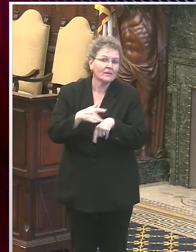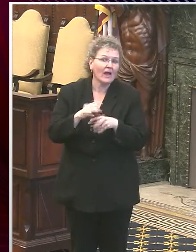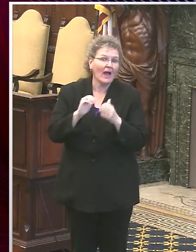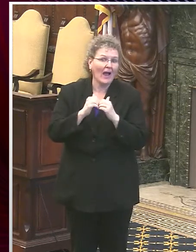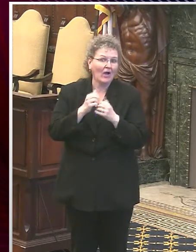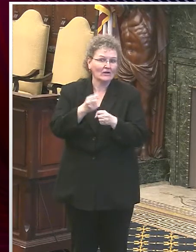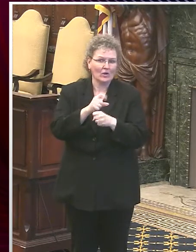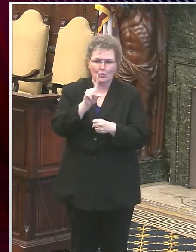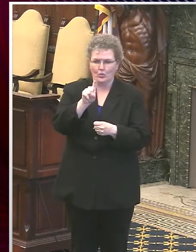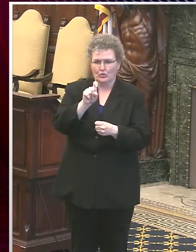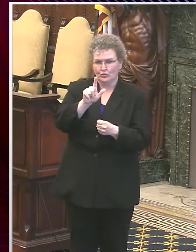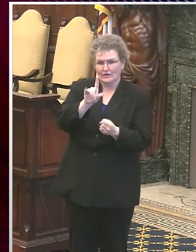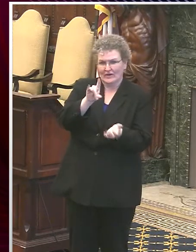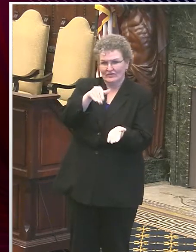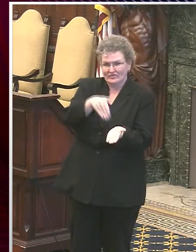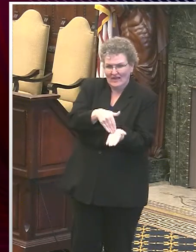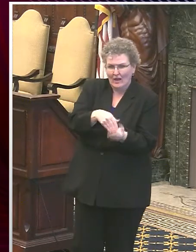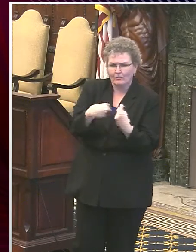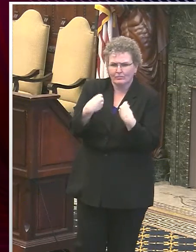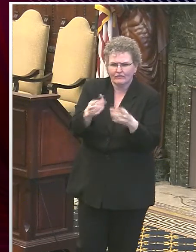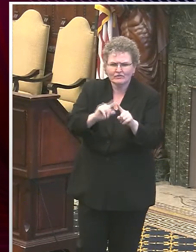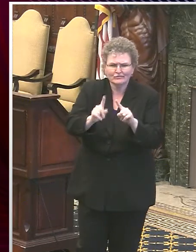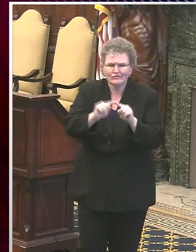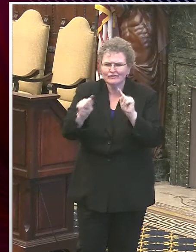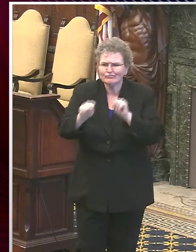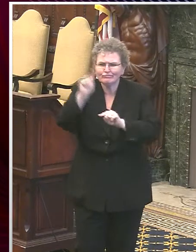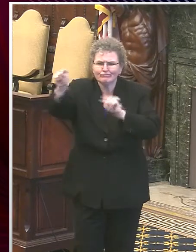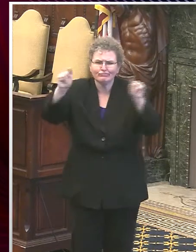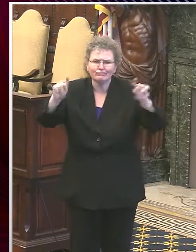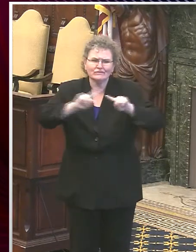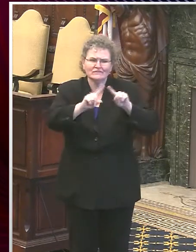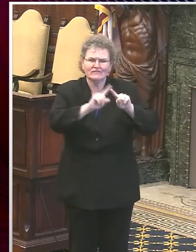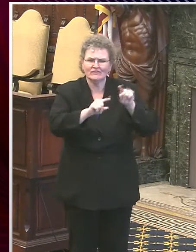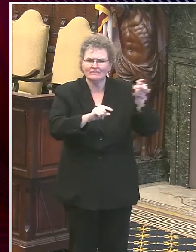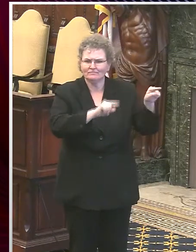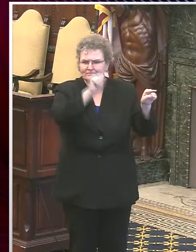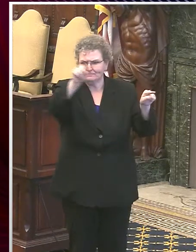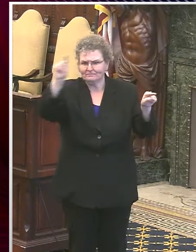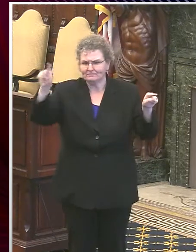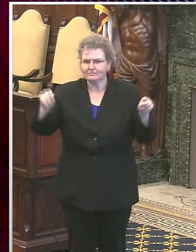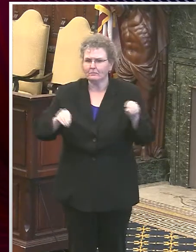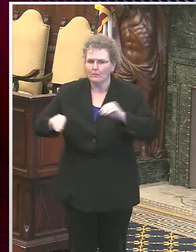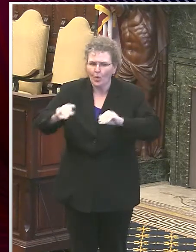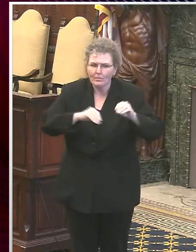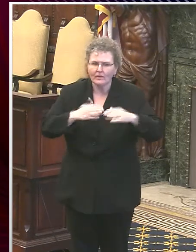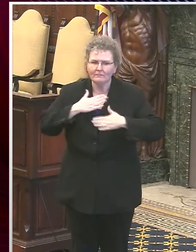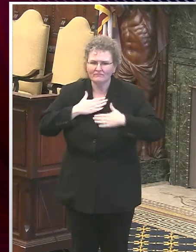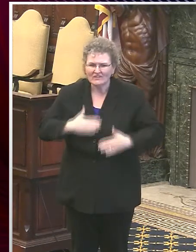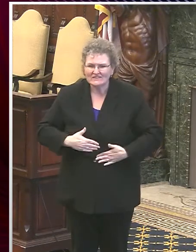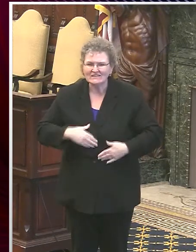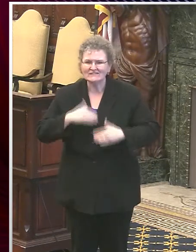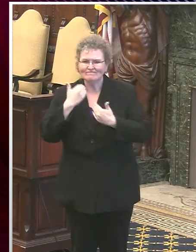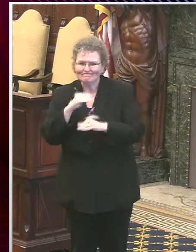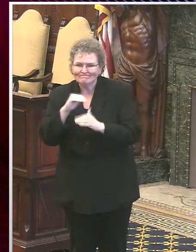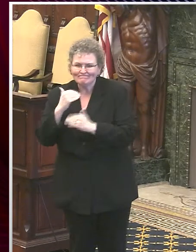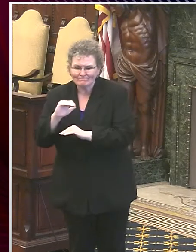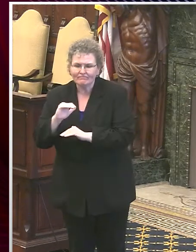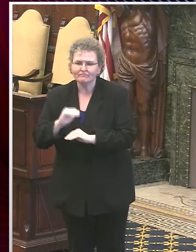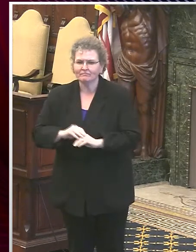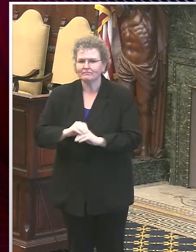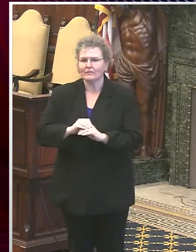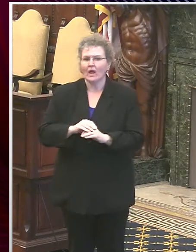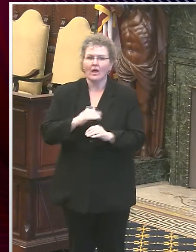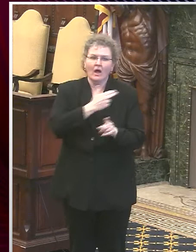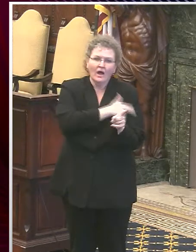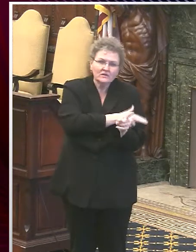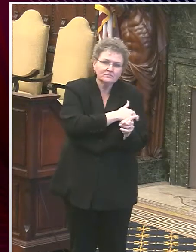different enrolled provider sites. One provider may have multiple sites, but 128 enrolled provider sites. That includes hospitals, it